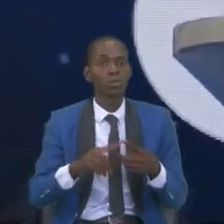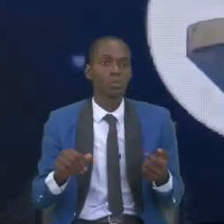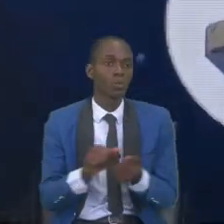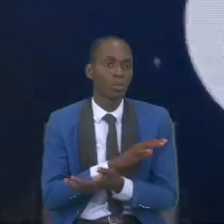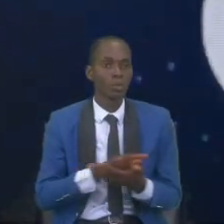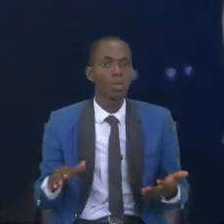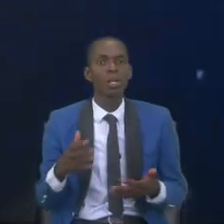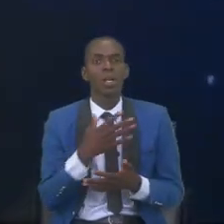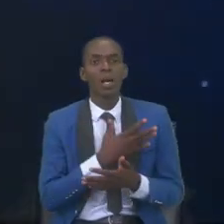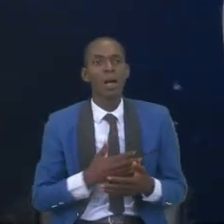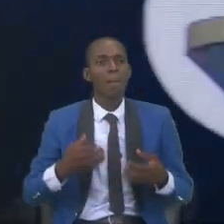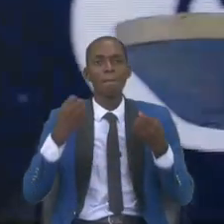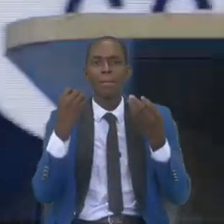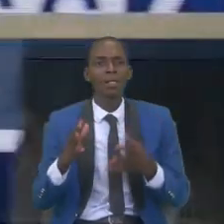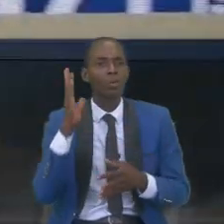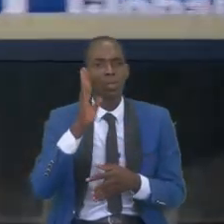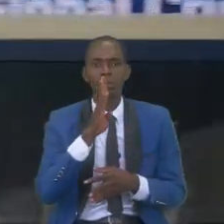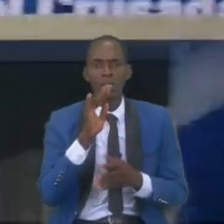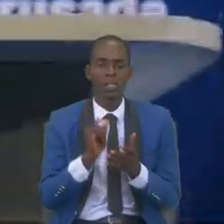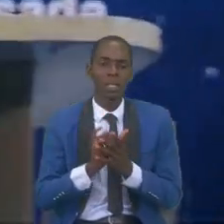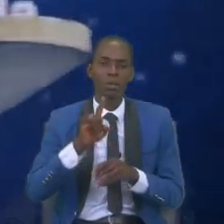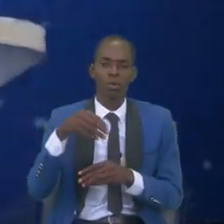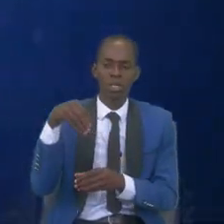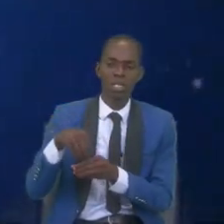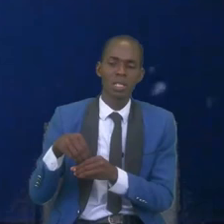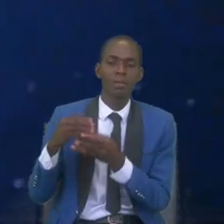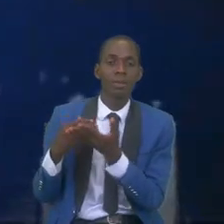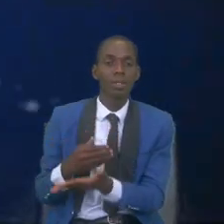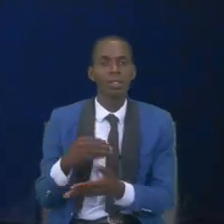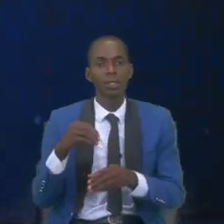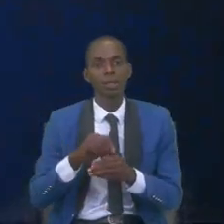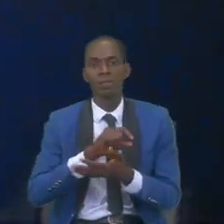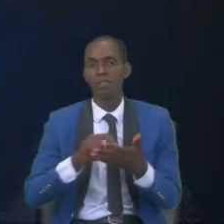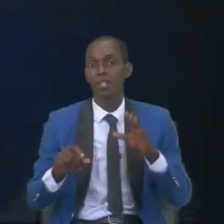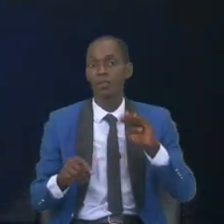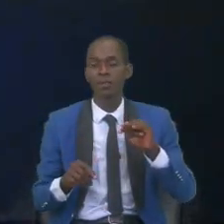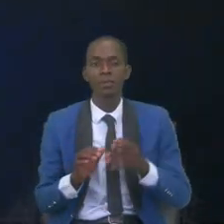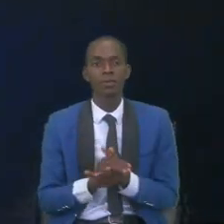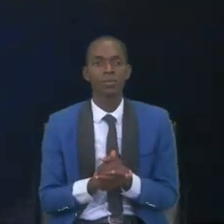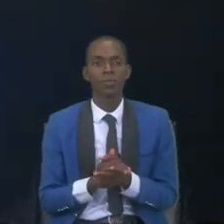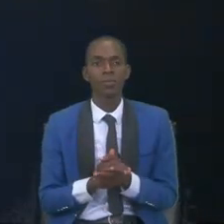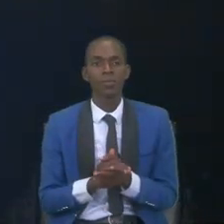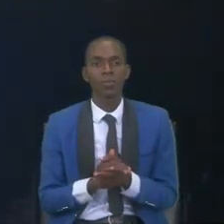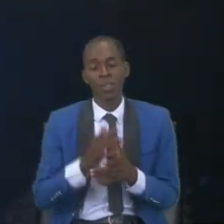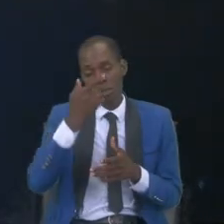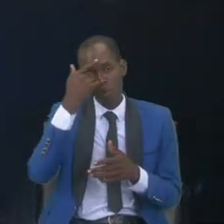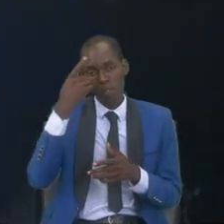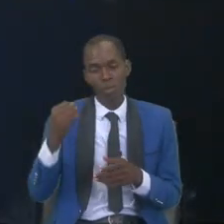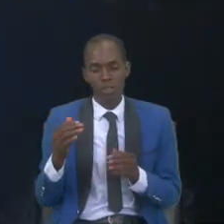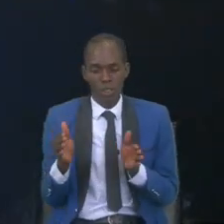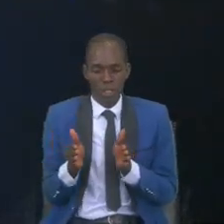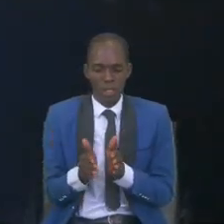go in thereat. And then in verse 14, he tells us, he says, because straight is the gate